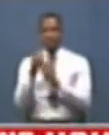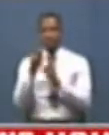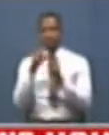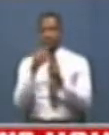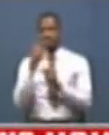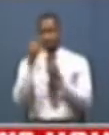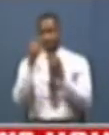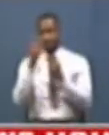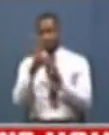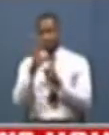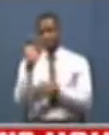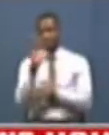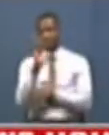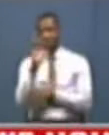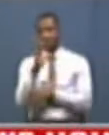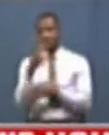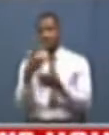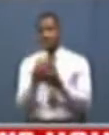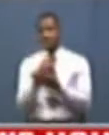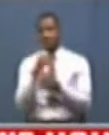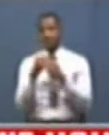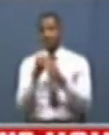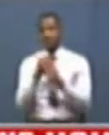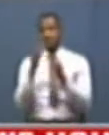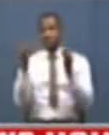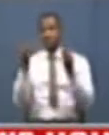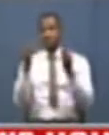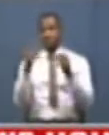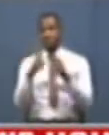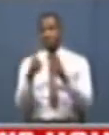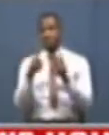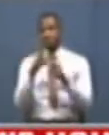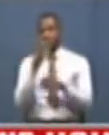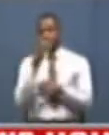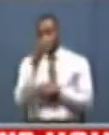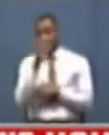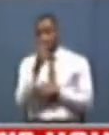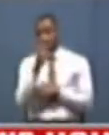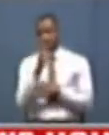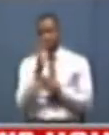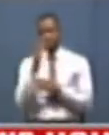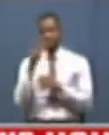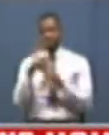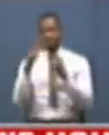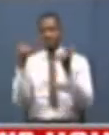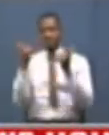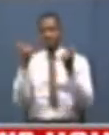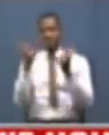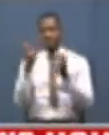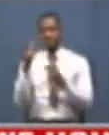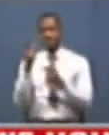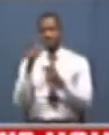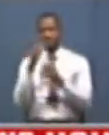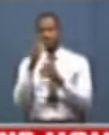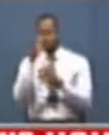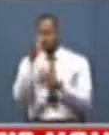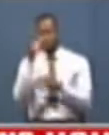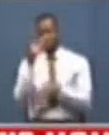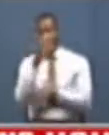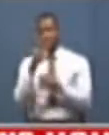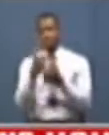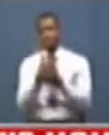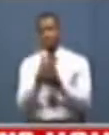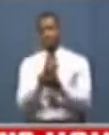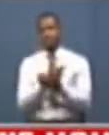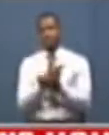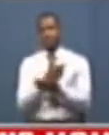intend to use the Christmas and New Year festive periods to foment trouble. He was speaking at the launch of Operation Father Christmas by the Ghana Police